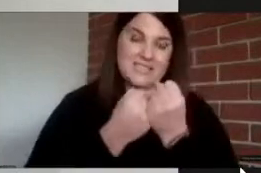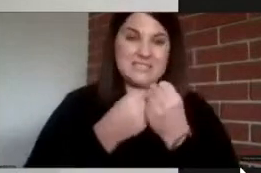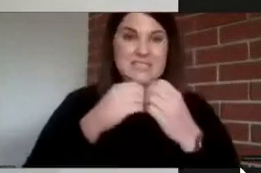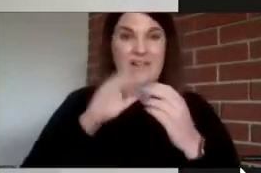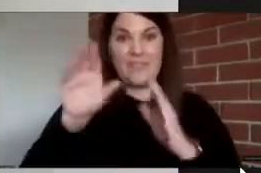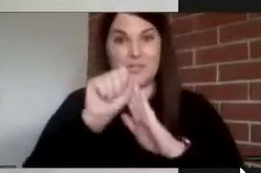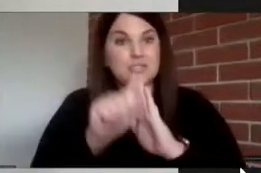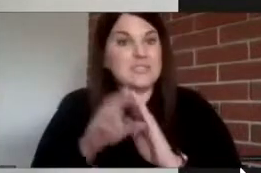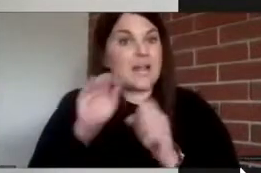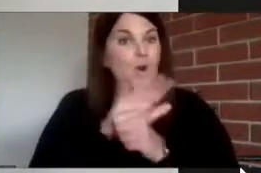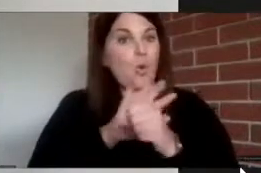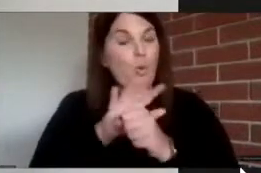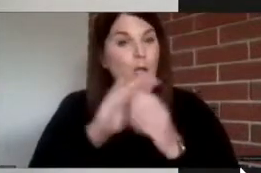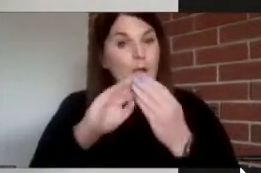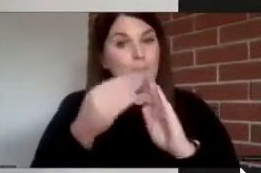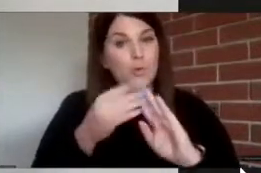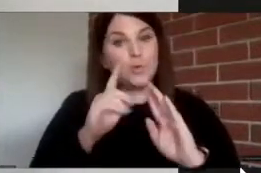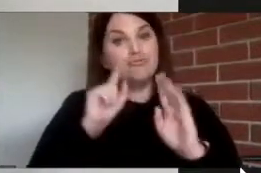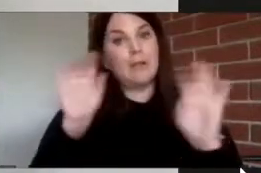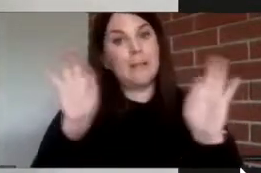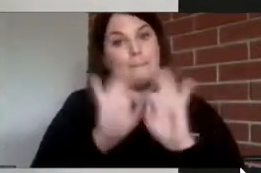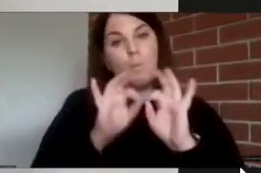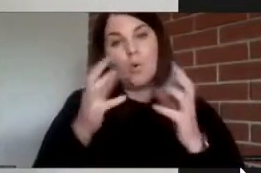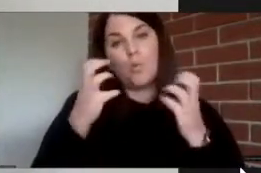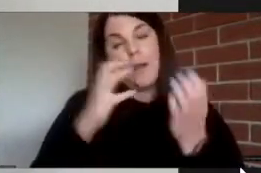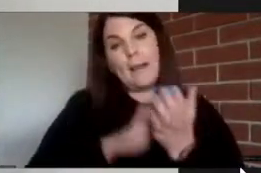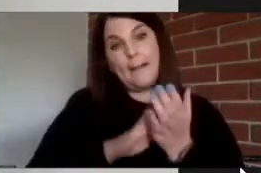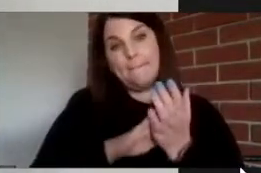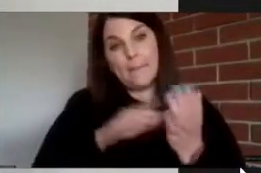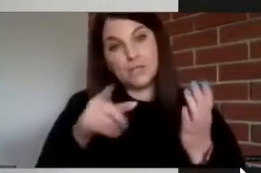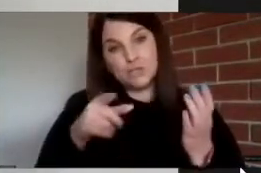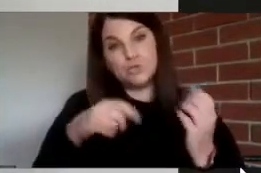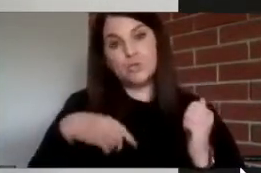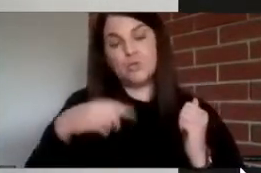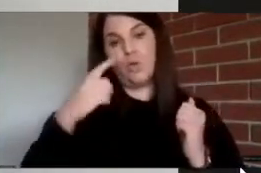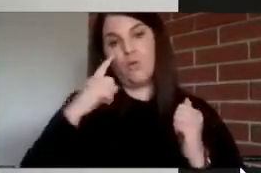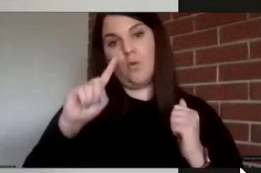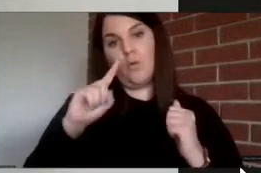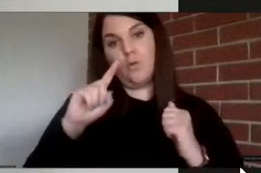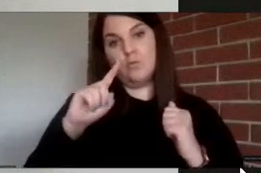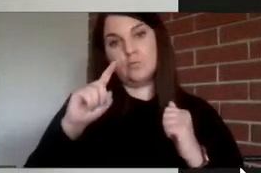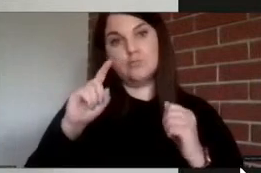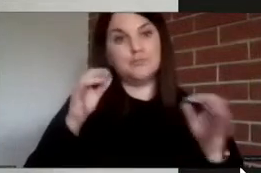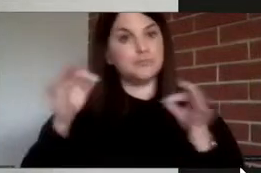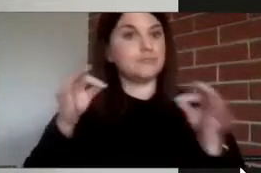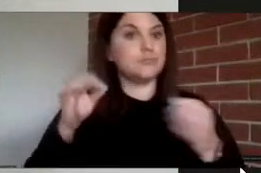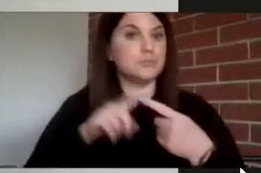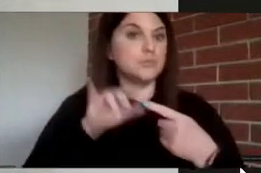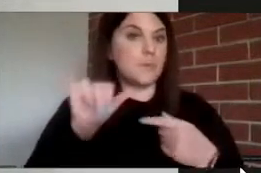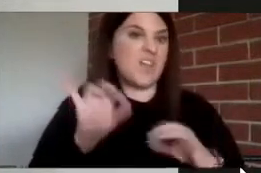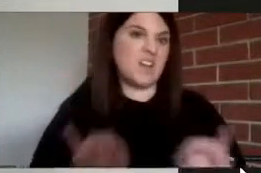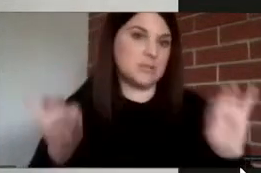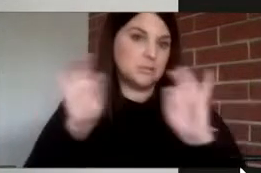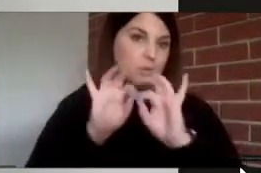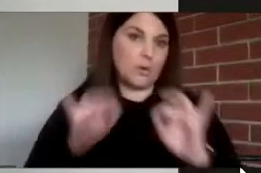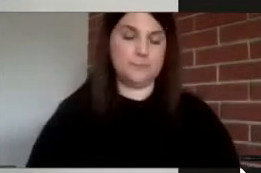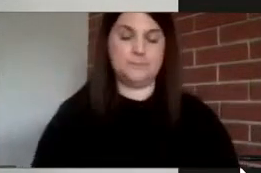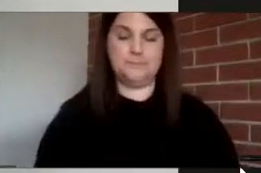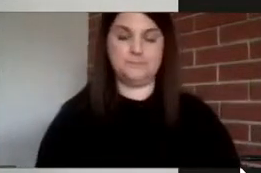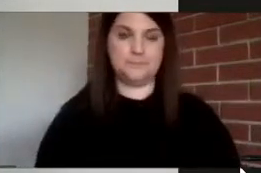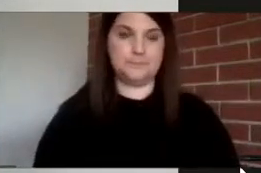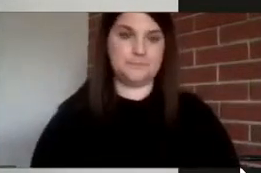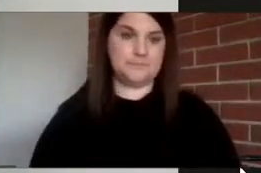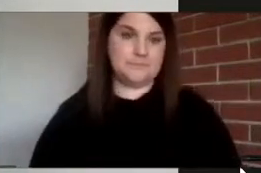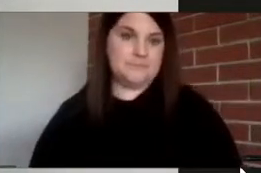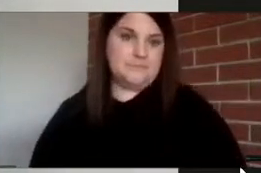communities. Is so important. So really just want to commend you and the subcommittee for calling that out and bringing attention to the importance of community and